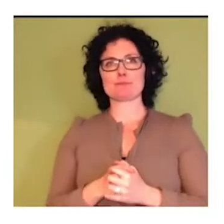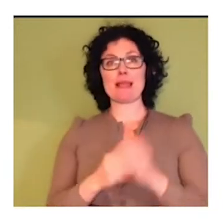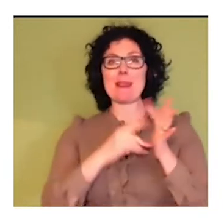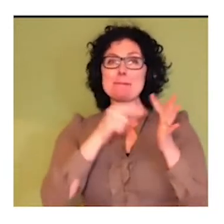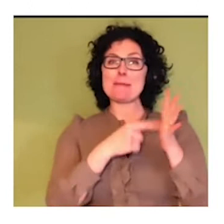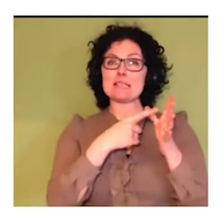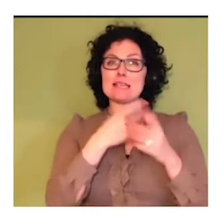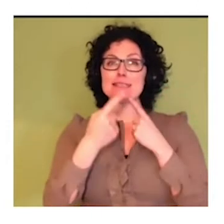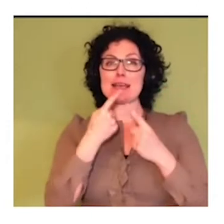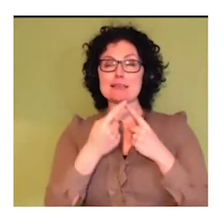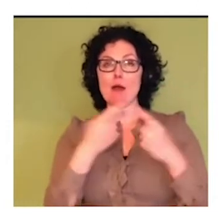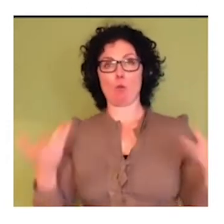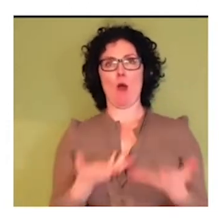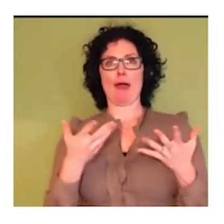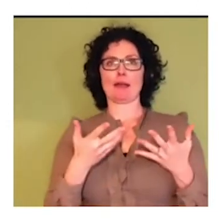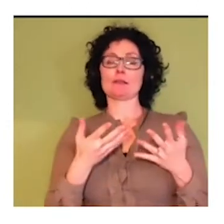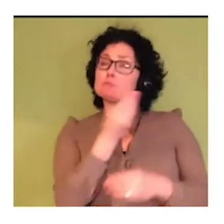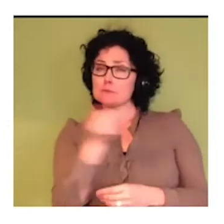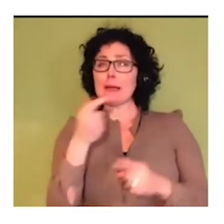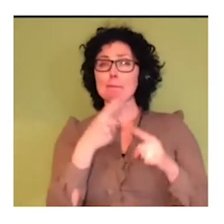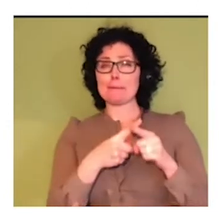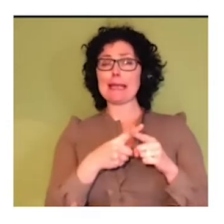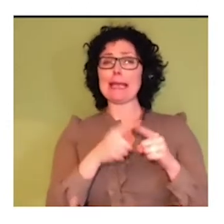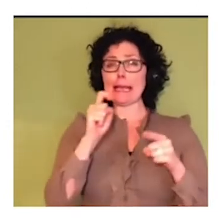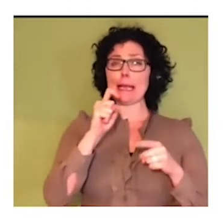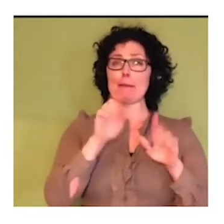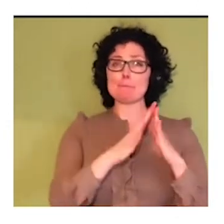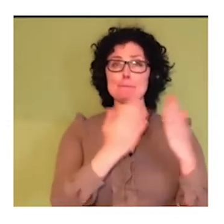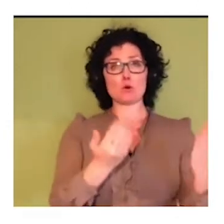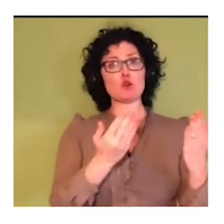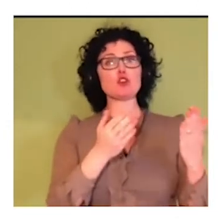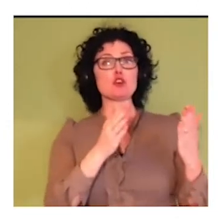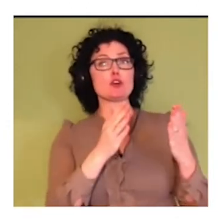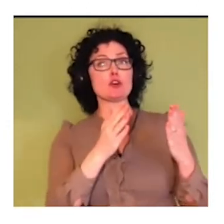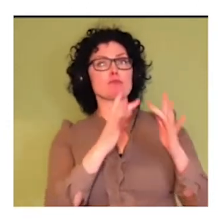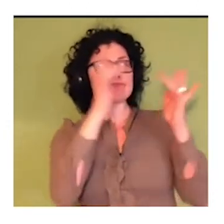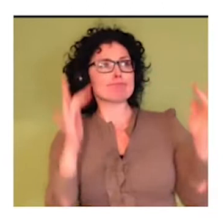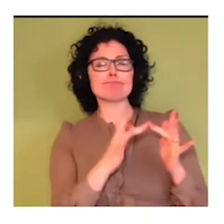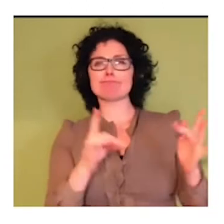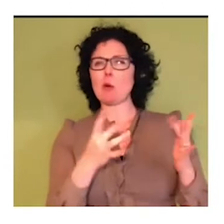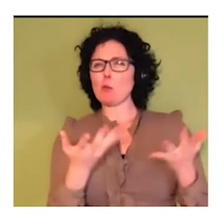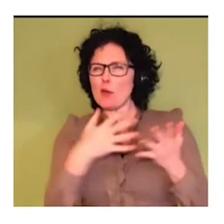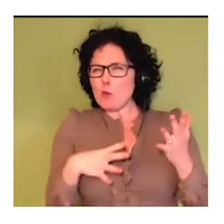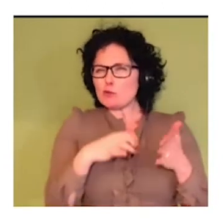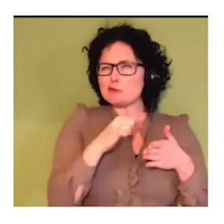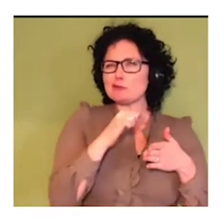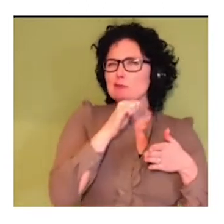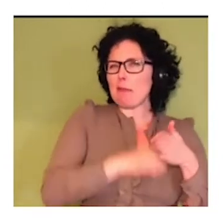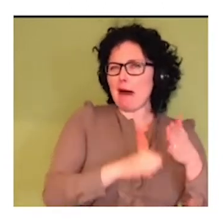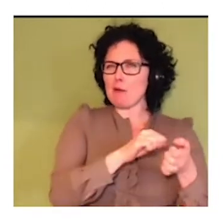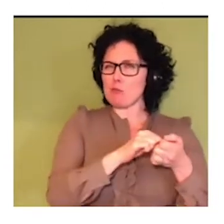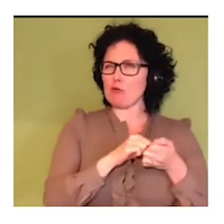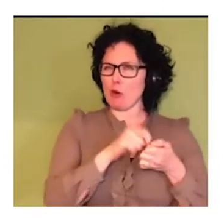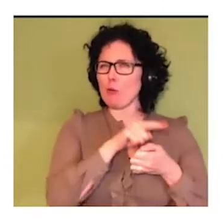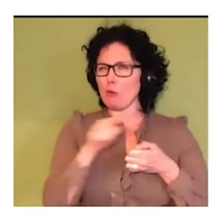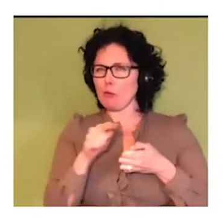ebook platforms where you would look to buy or borrow ebooks. But what has been discovered is